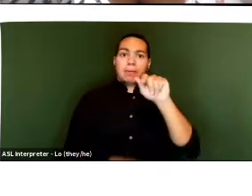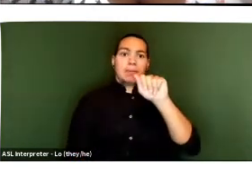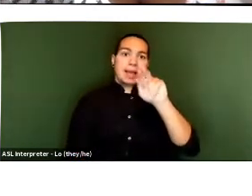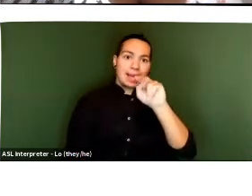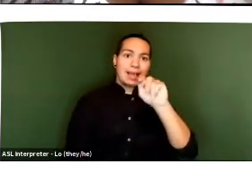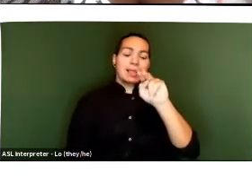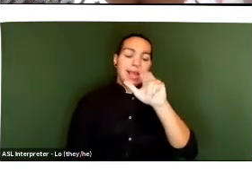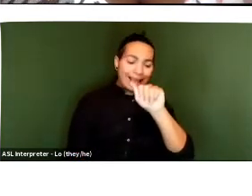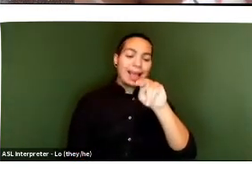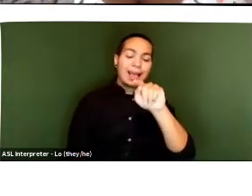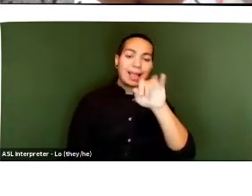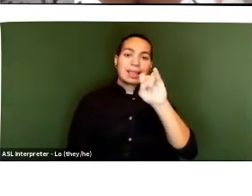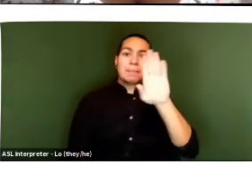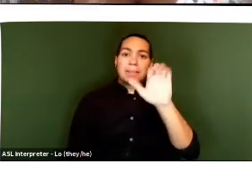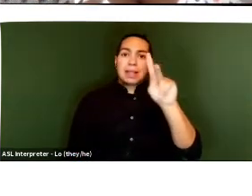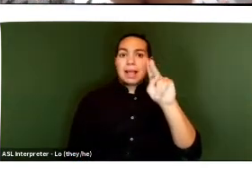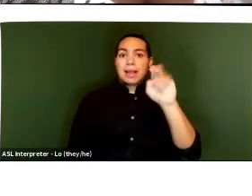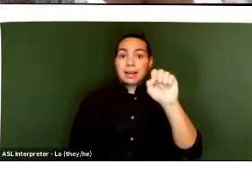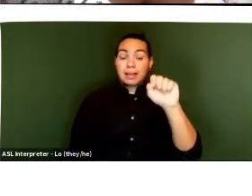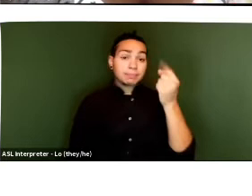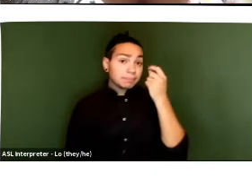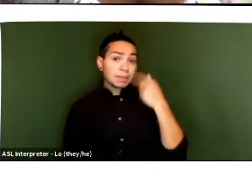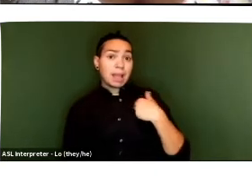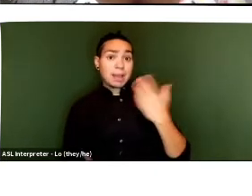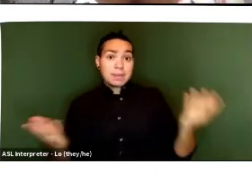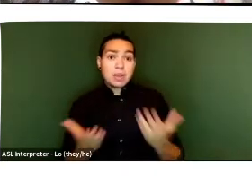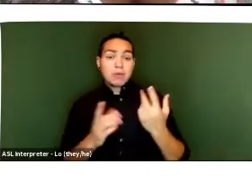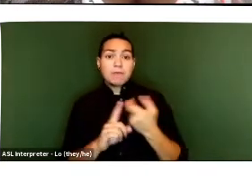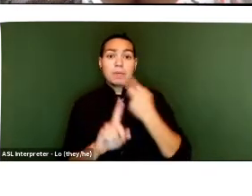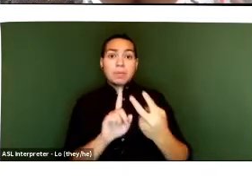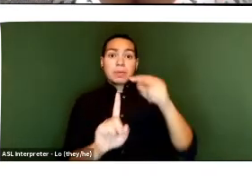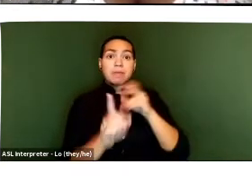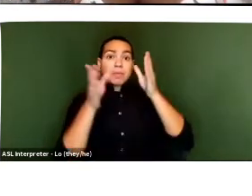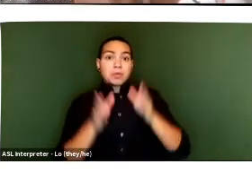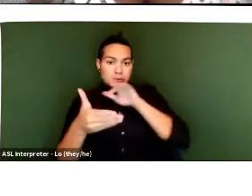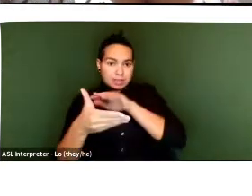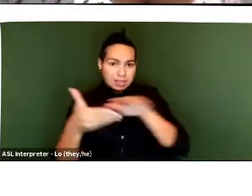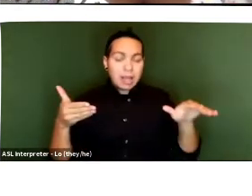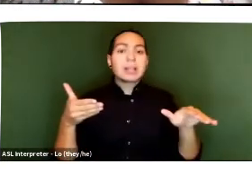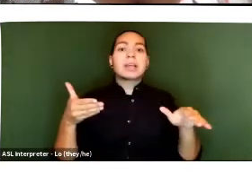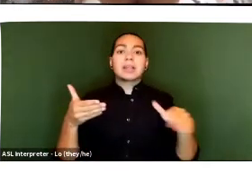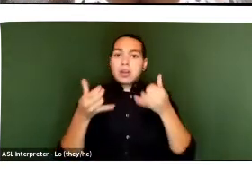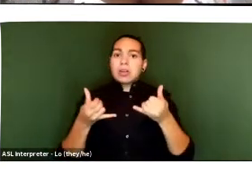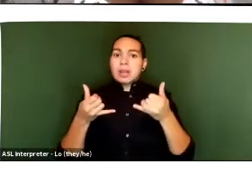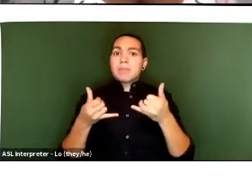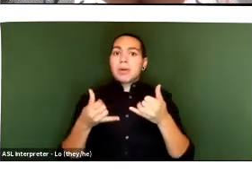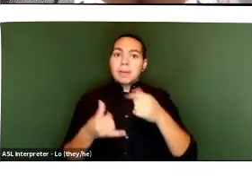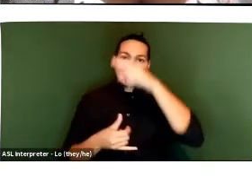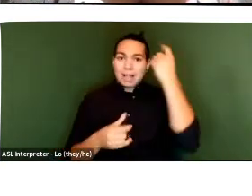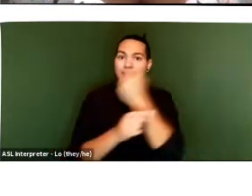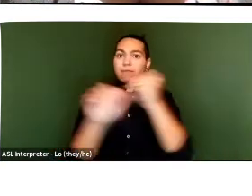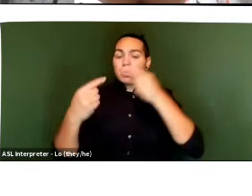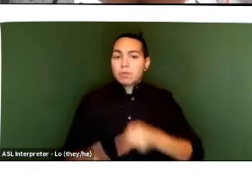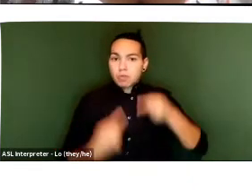of someone who studied historical and contemporary Black freedom struggles and organized in various movement formations over the